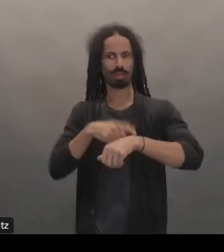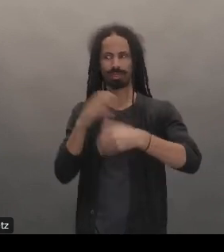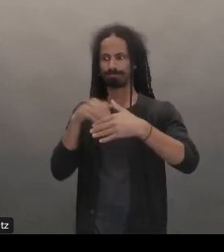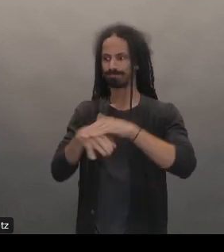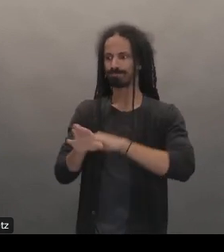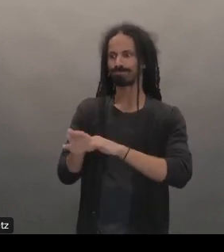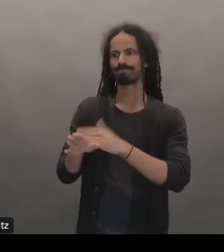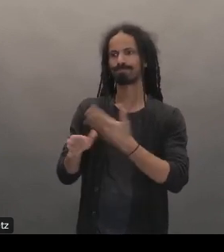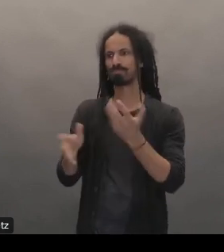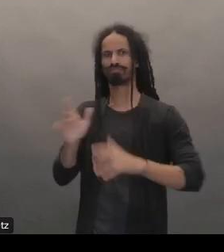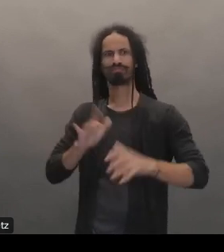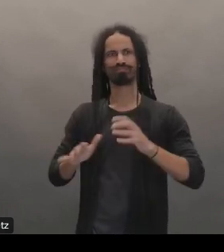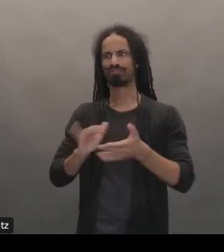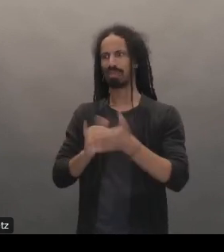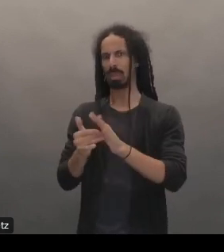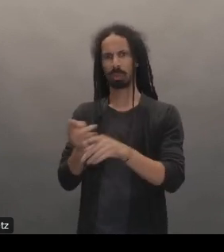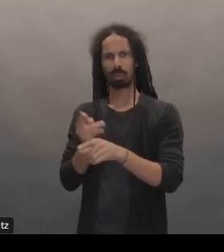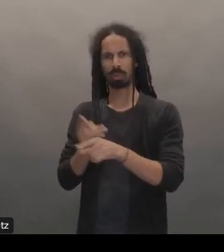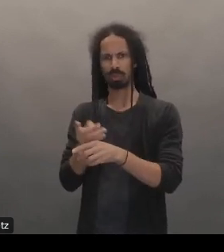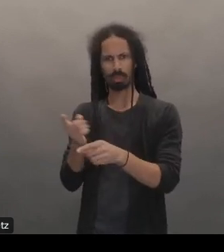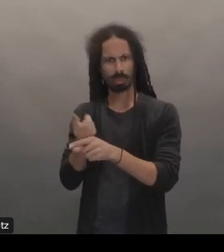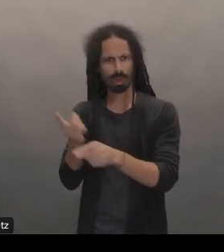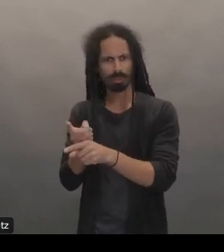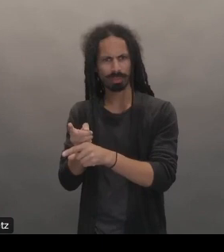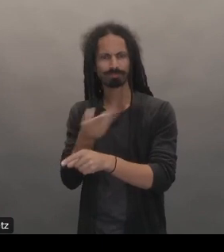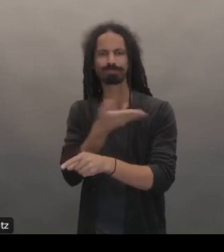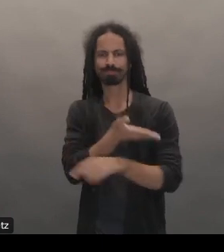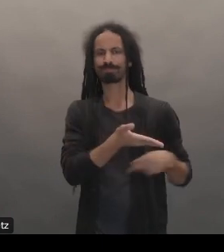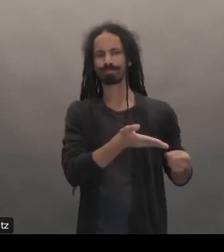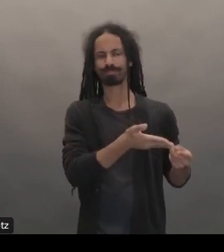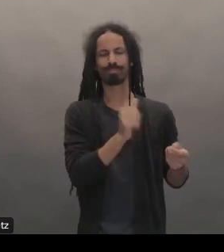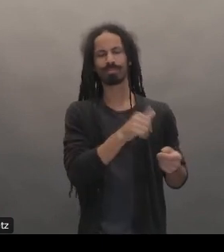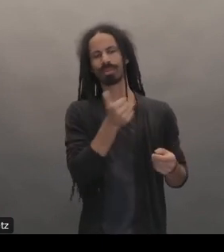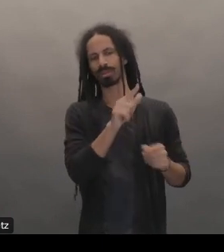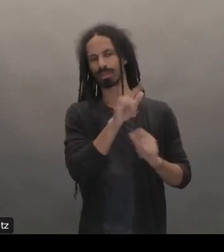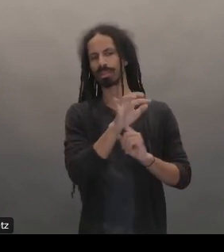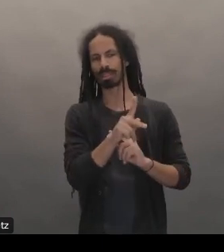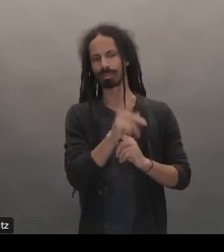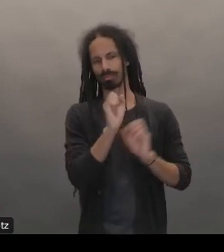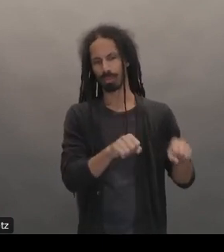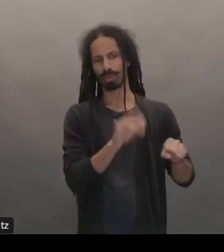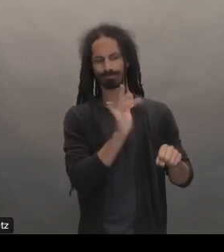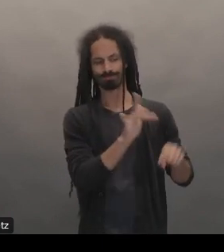great link there for a tutorial to some of the basics, Microsoft Word basics.